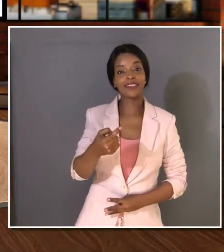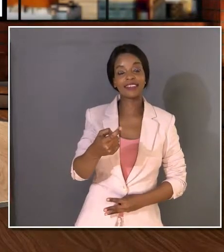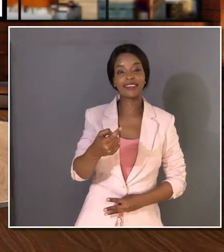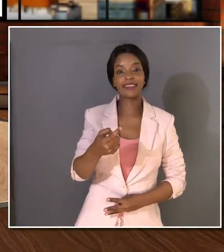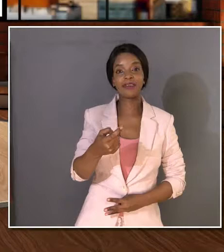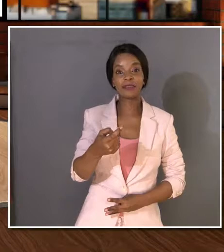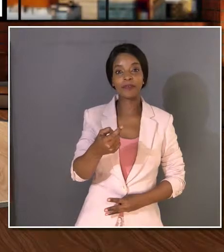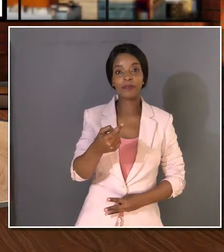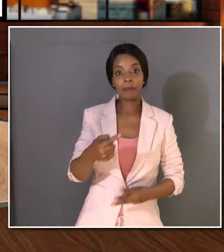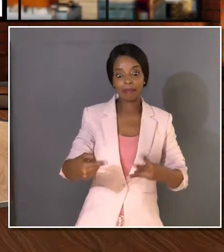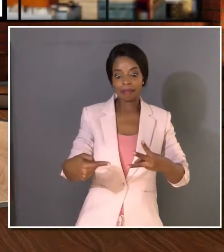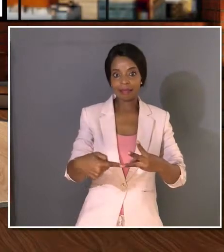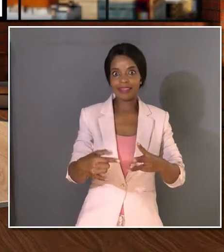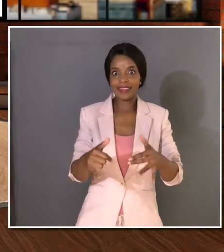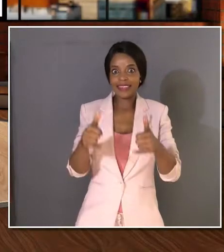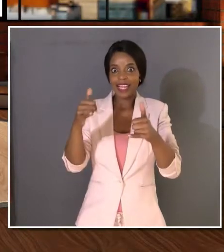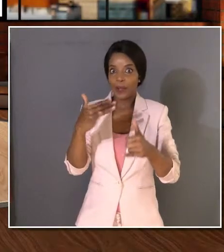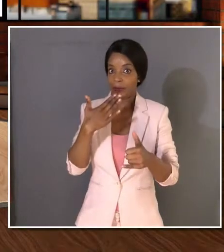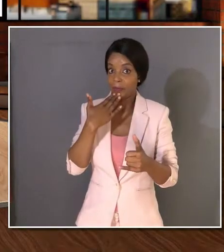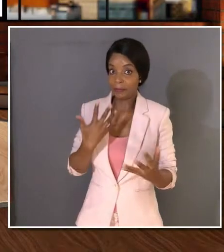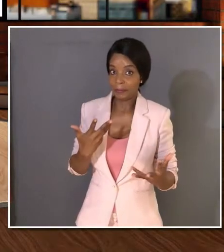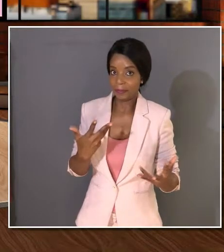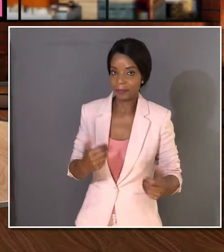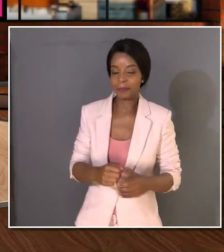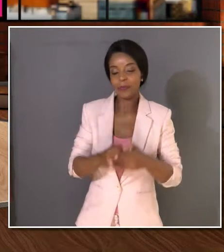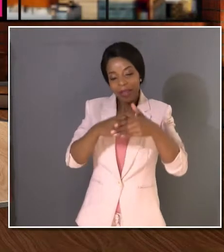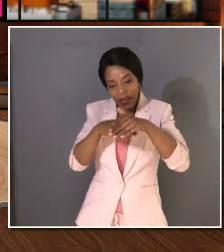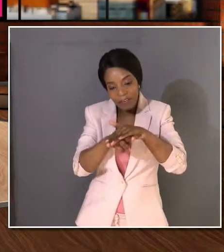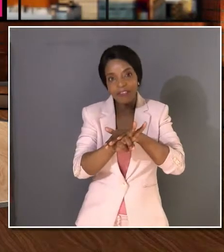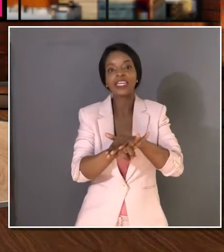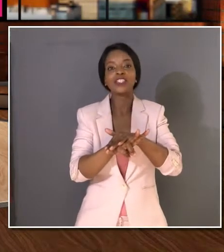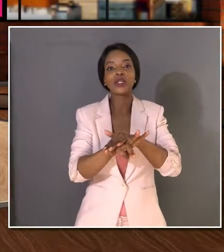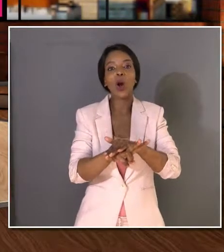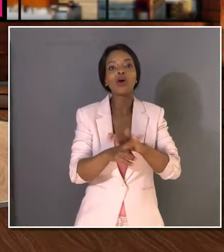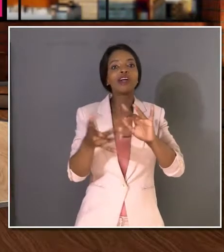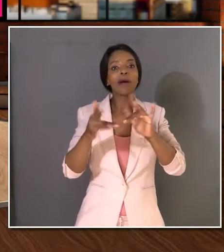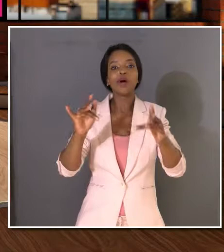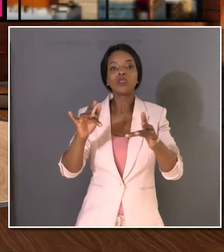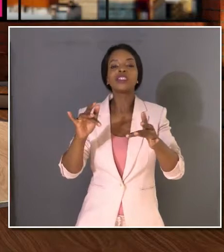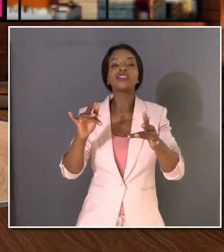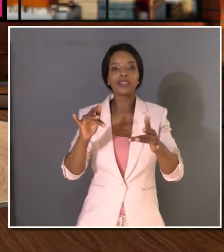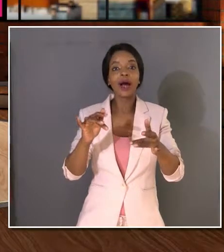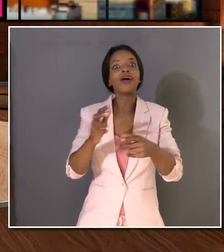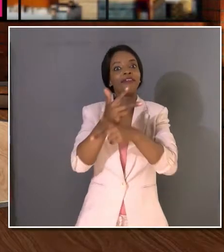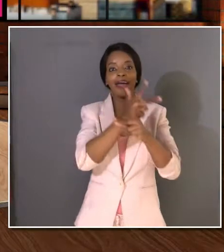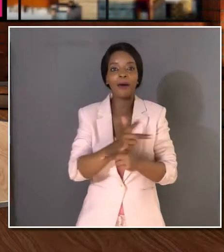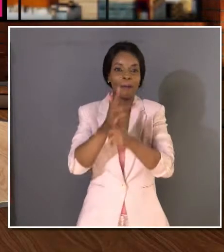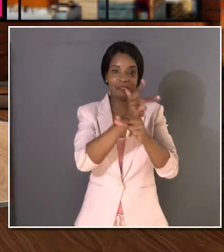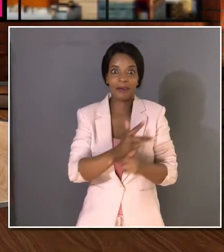And this award goes to Video Remote Communications, Viacom.